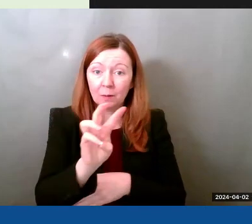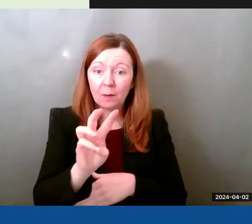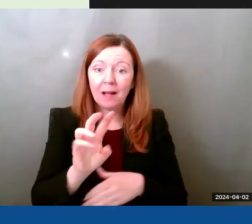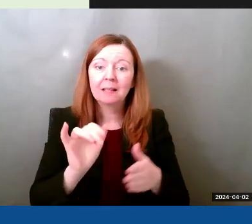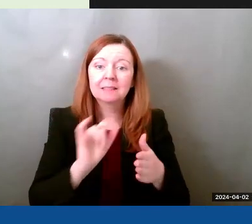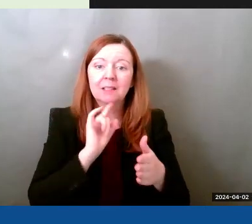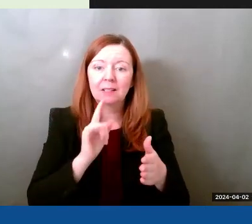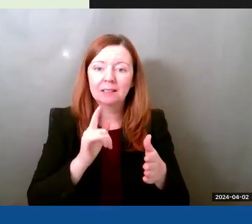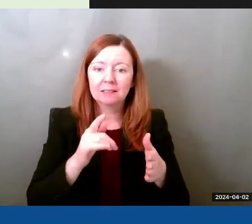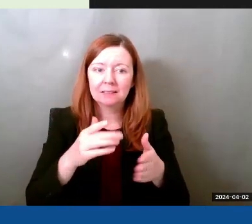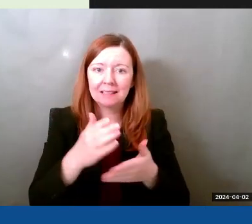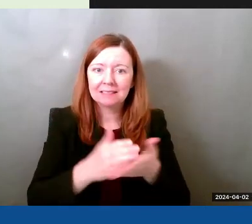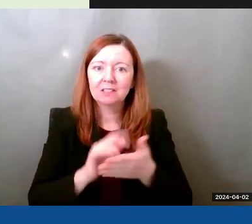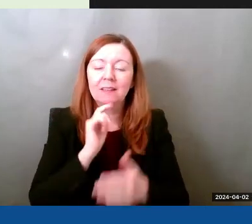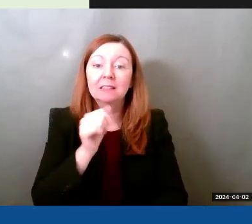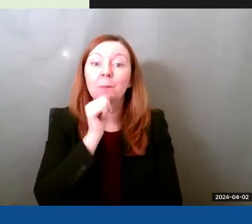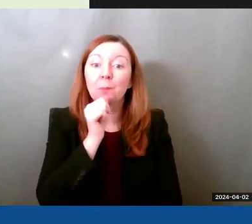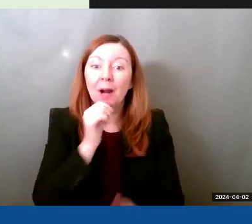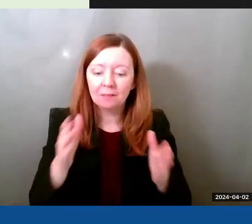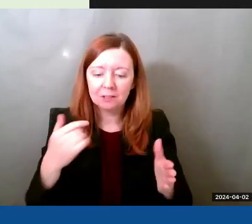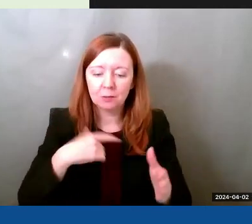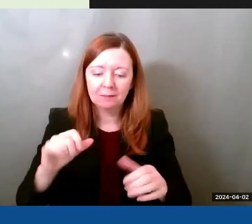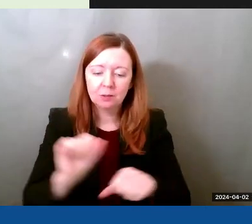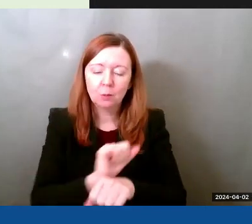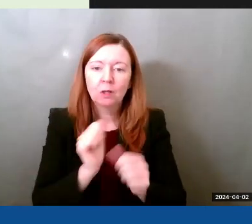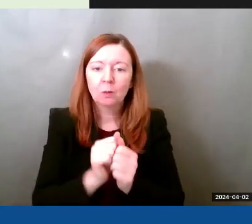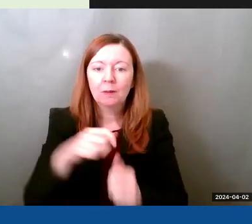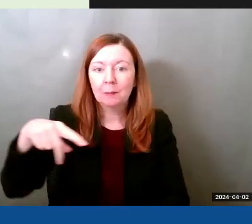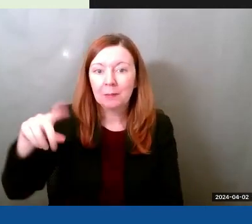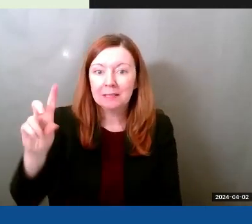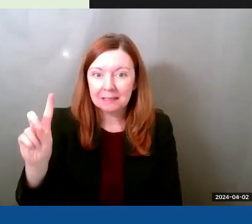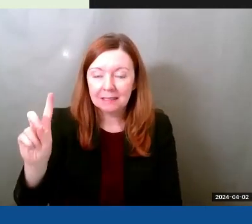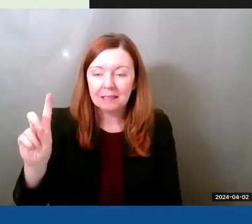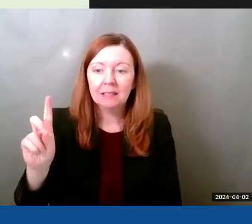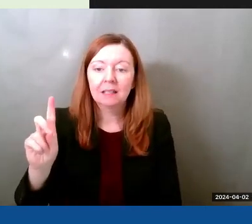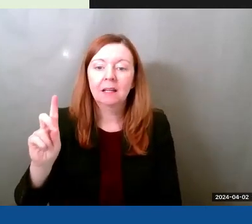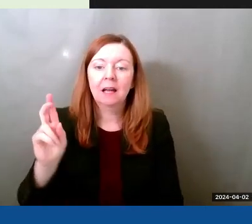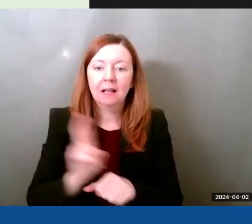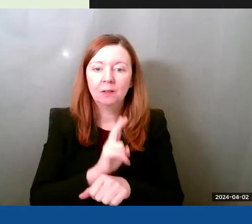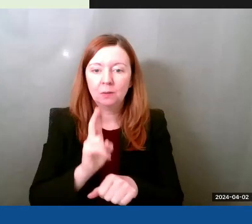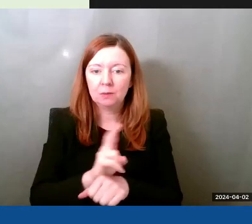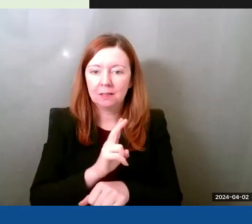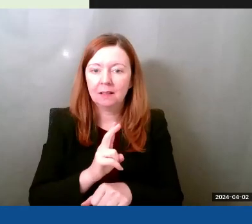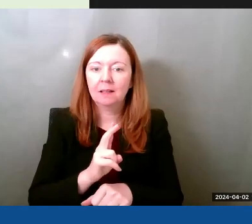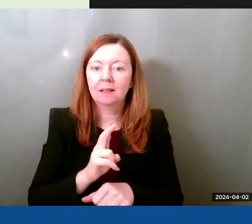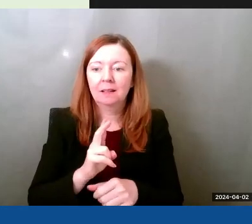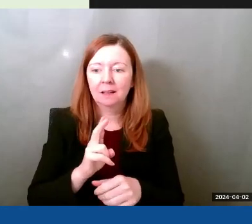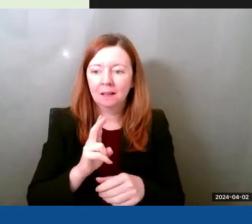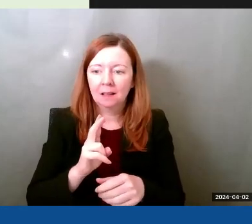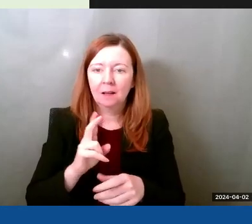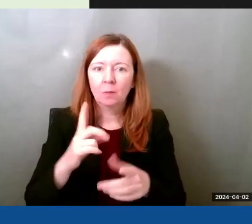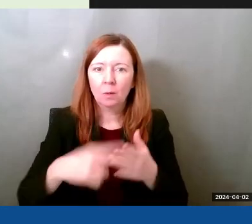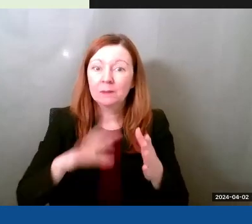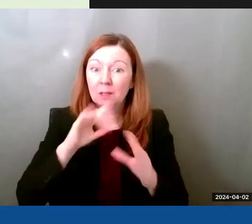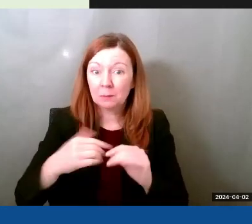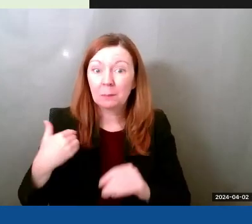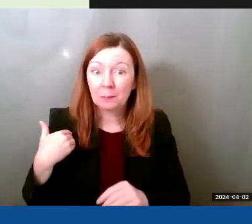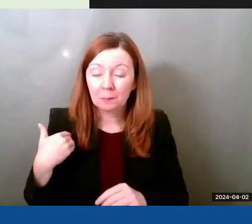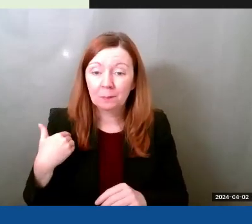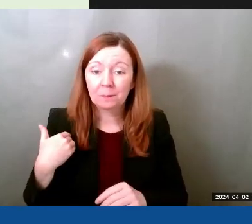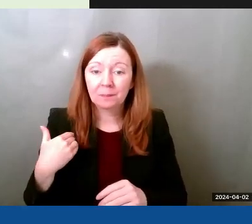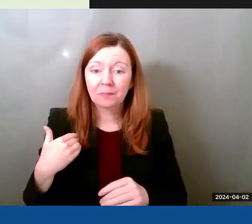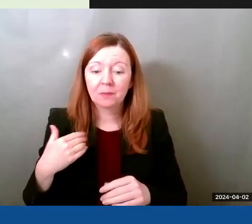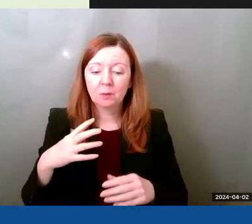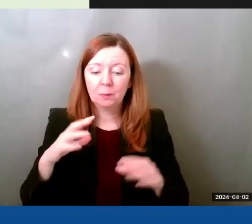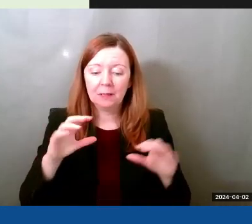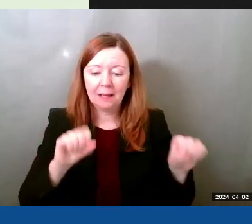private street, we'll have to work with PD and using our temp, as referred to earlier, to be